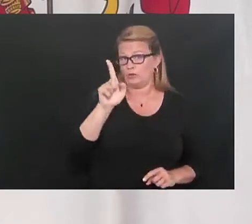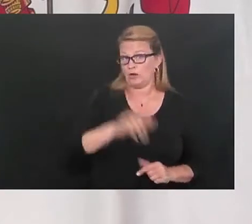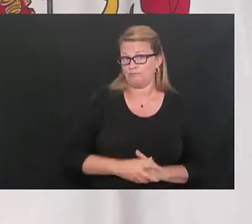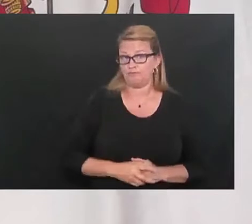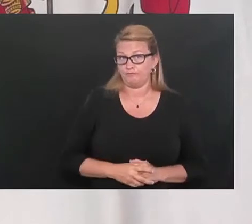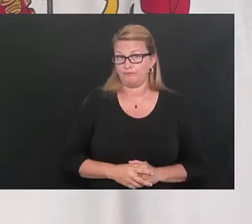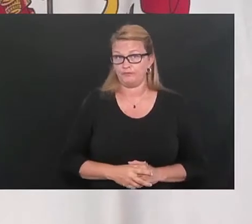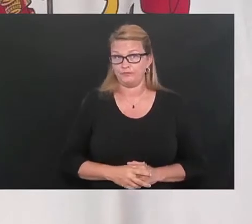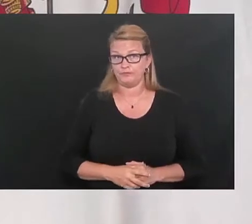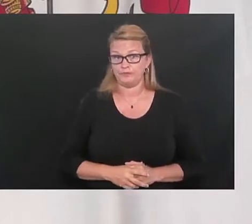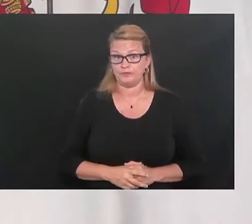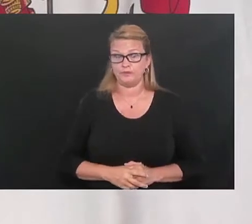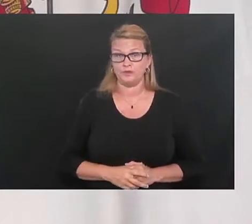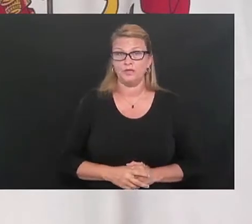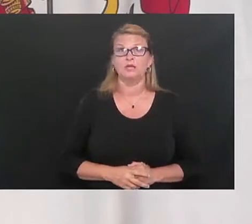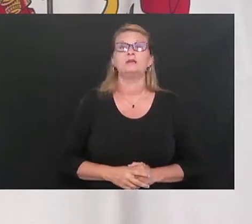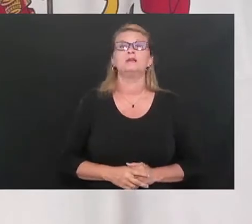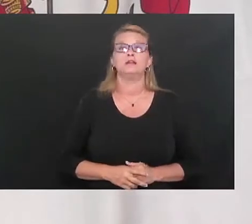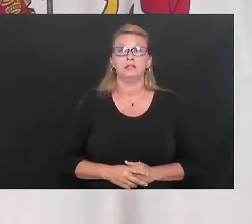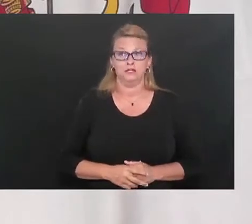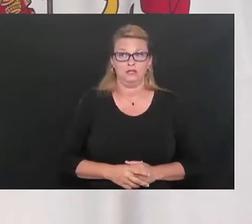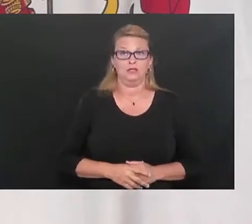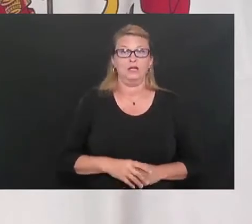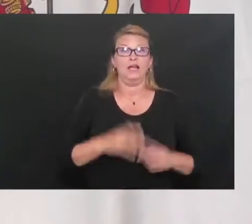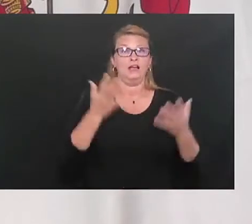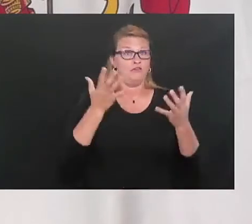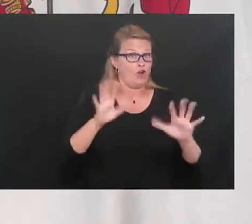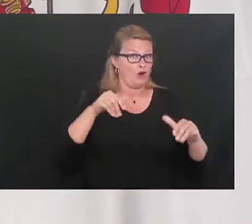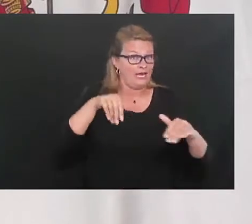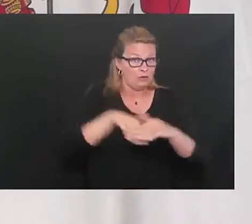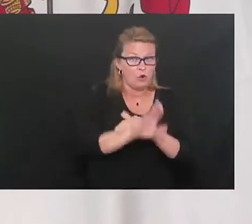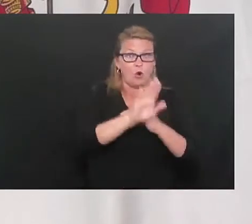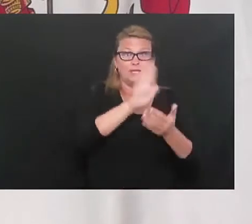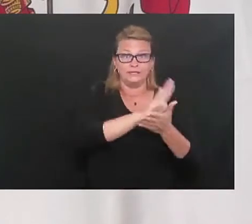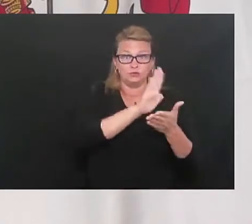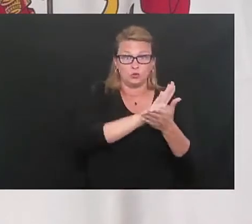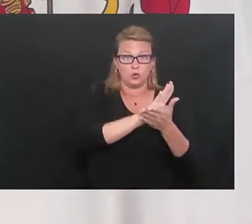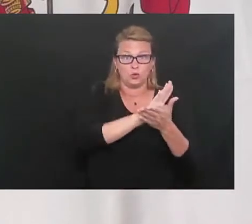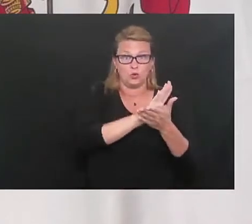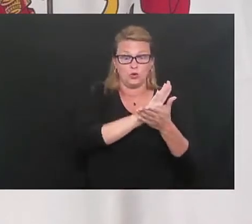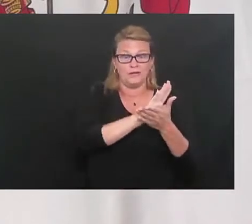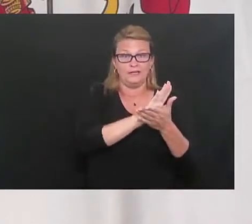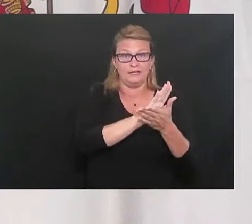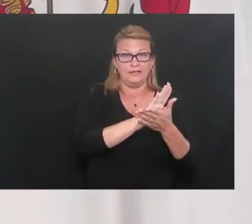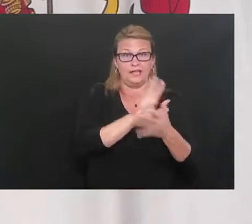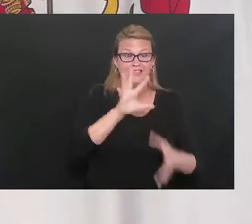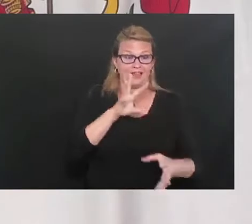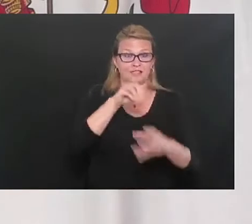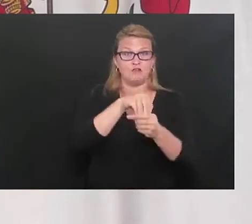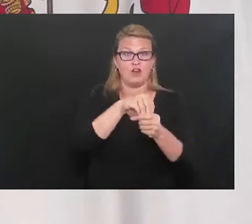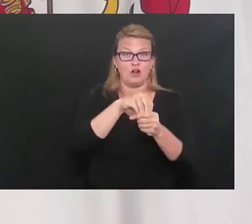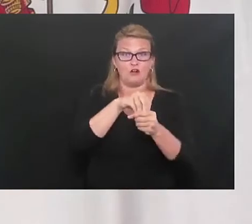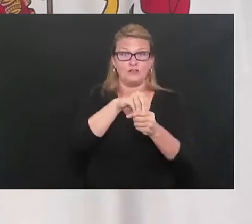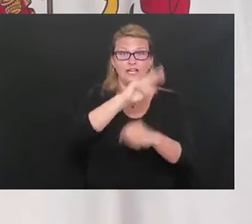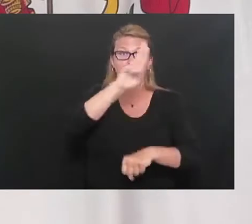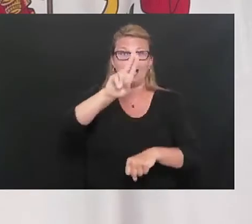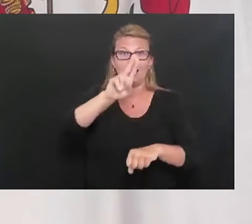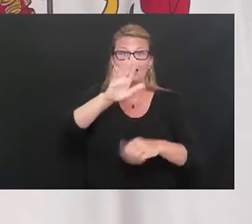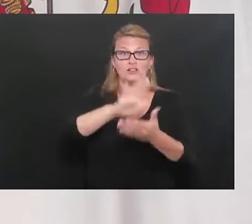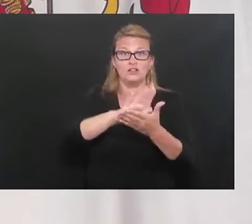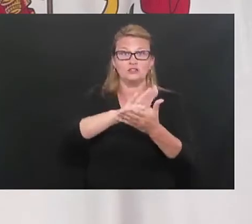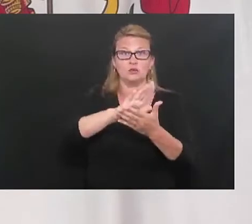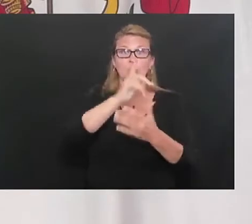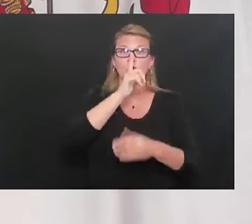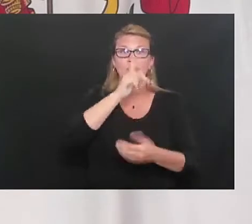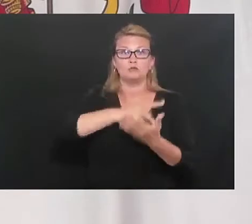2021, last May, they were enrolled in a school at that time that participates in the school lunch